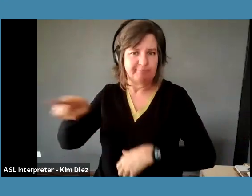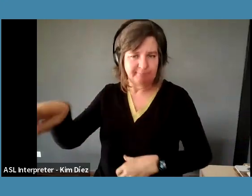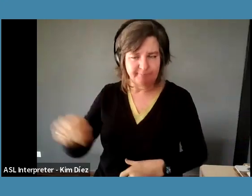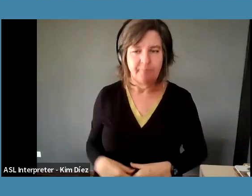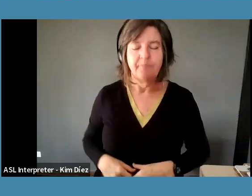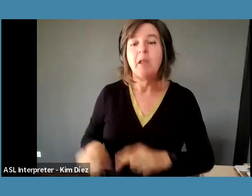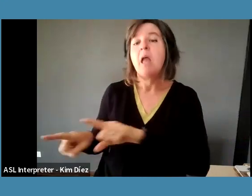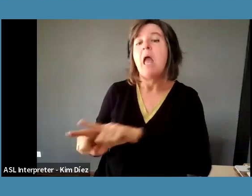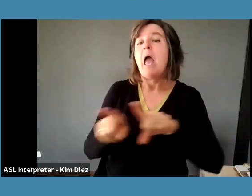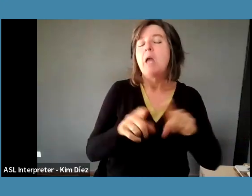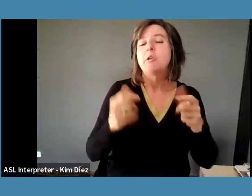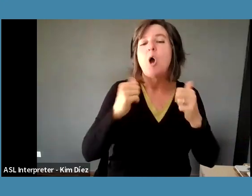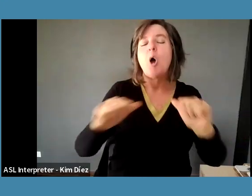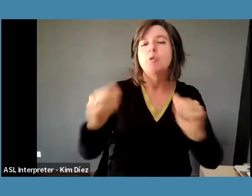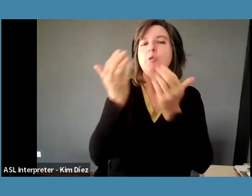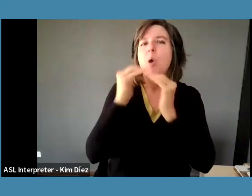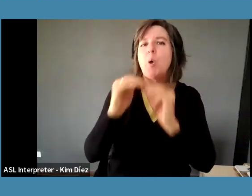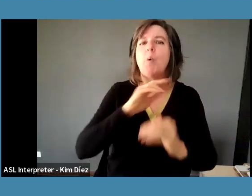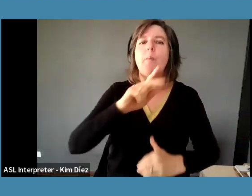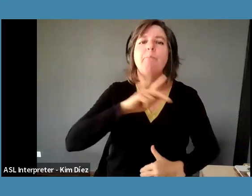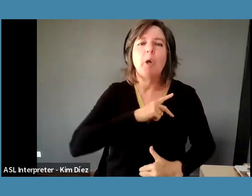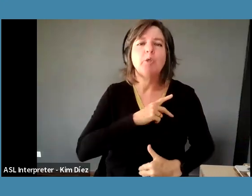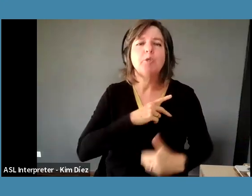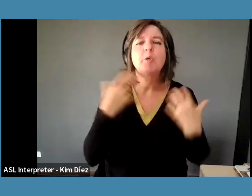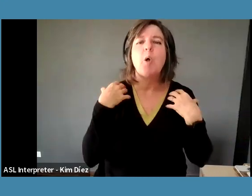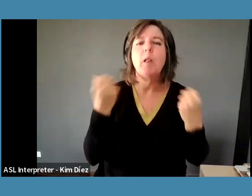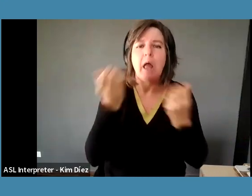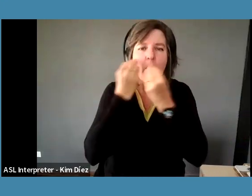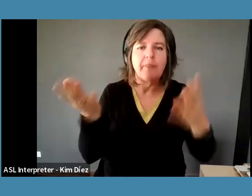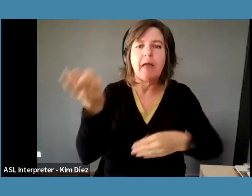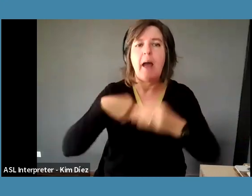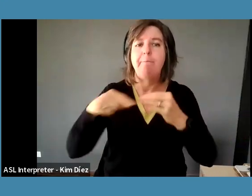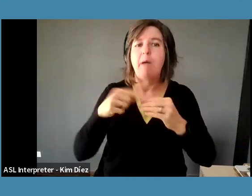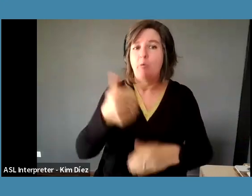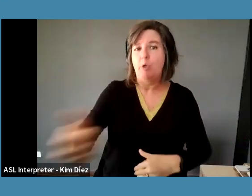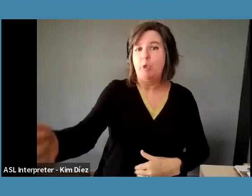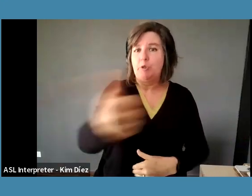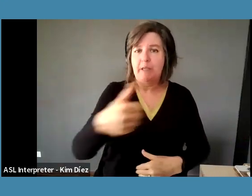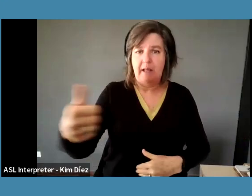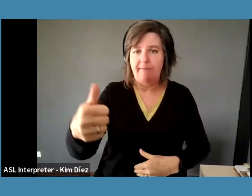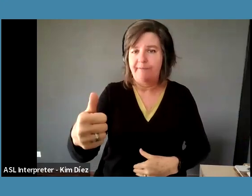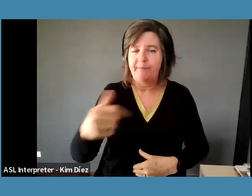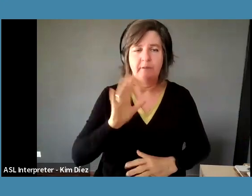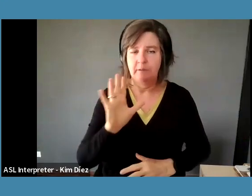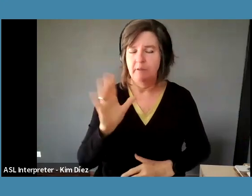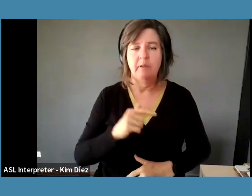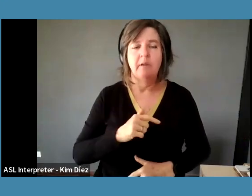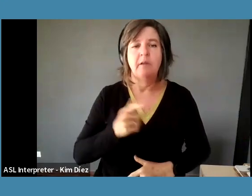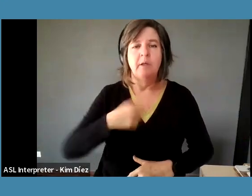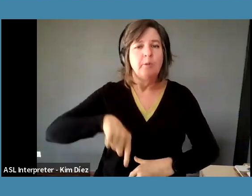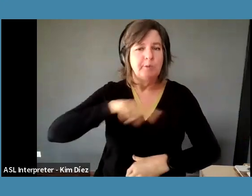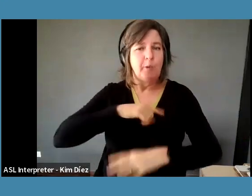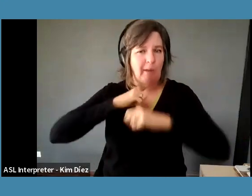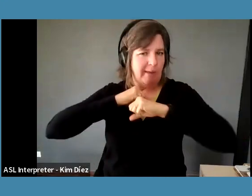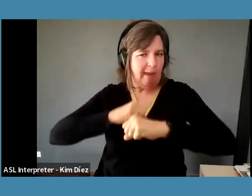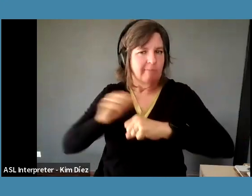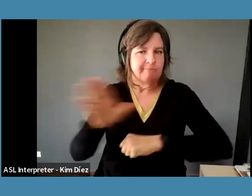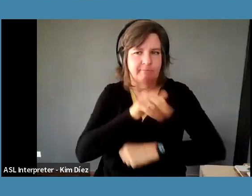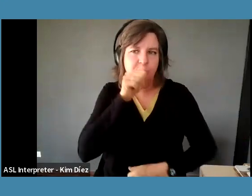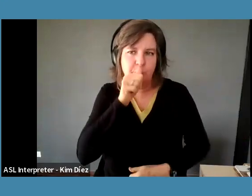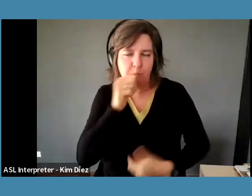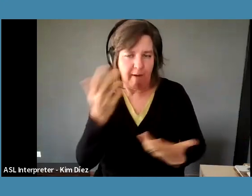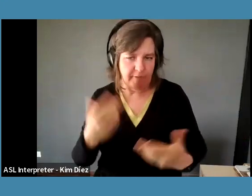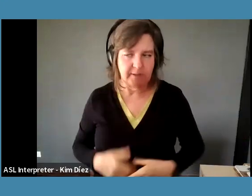please try to limit the personal health information about yourself that you provide so that we can maintain your